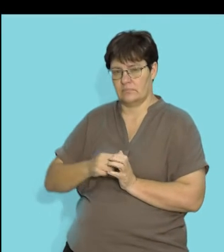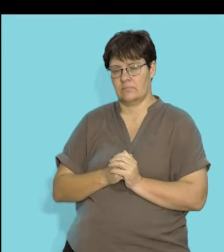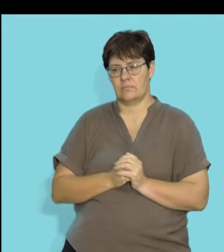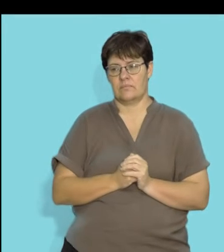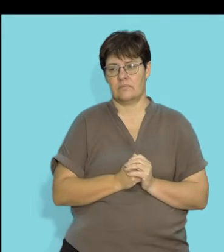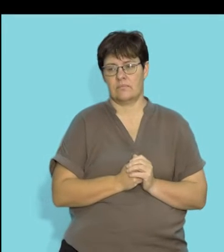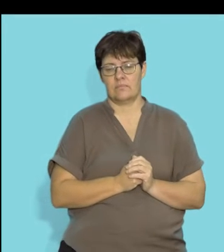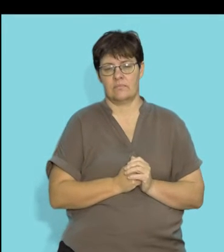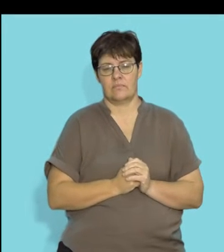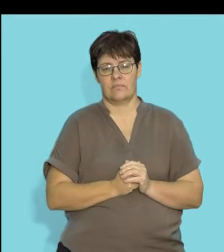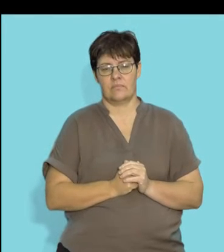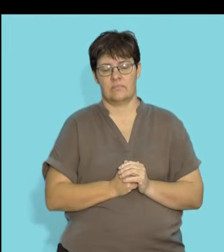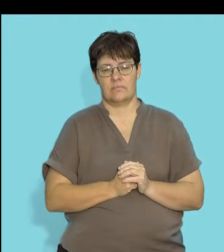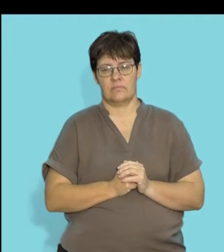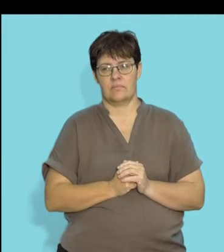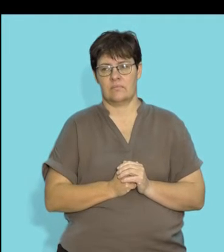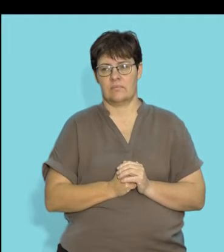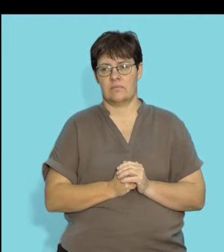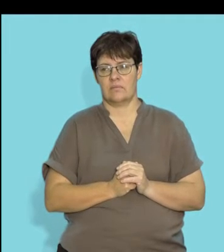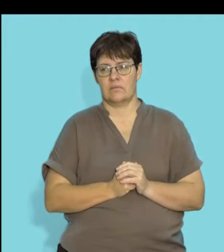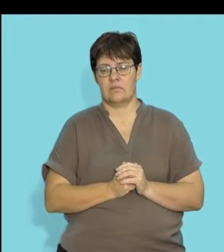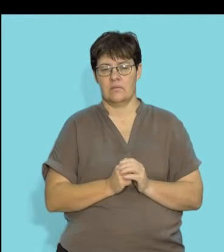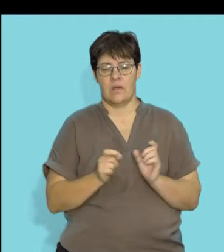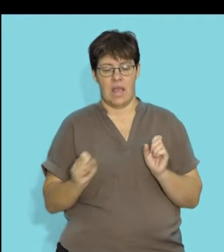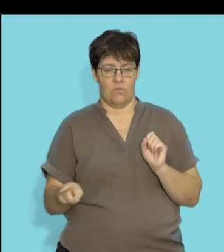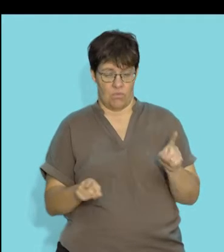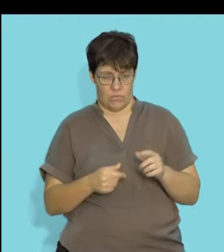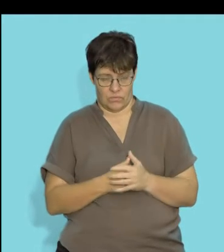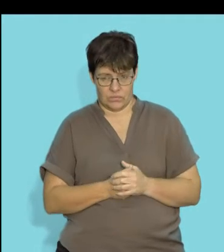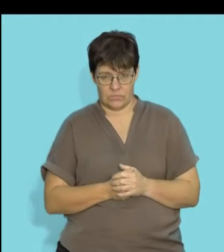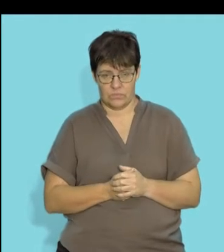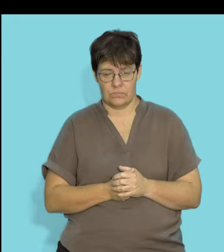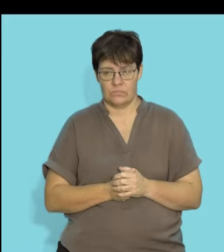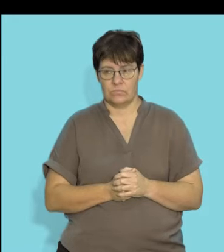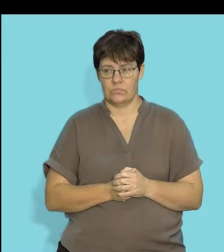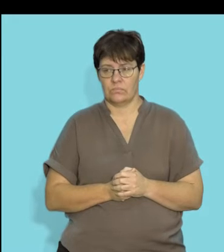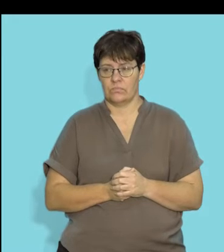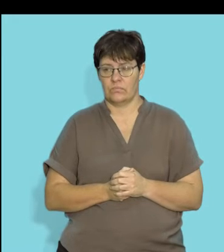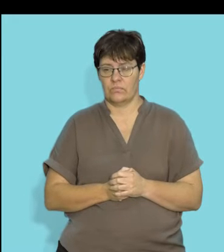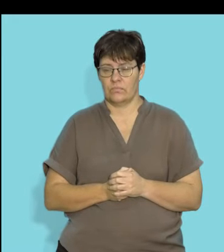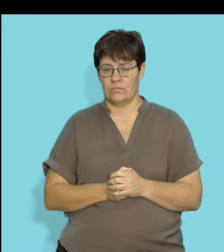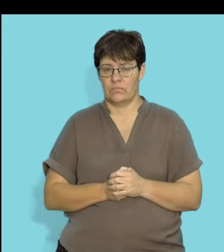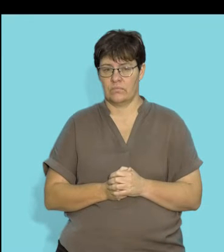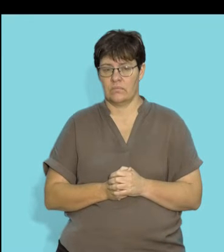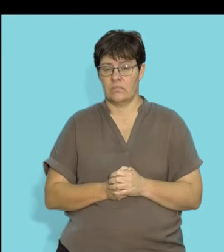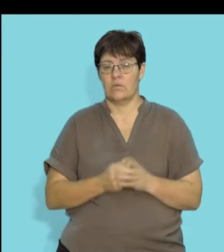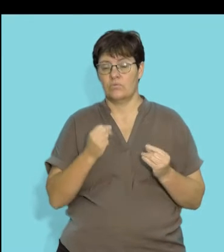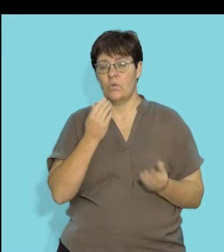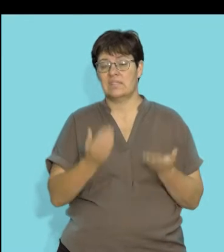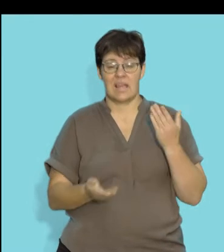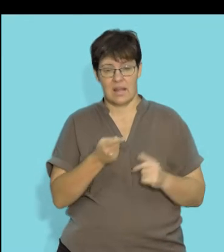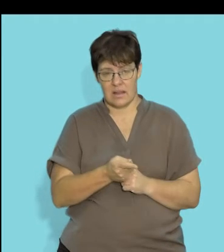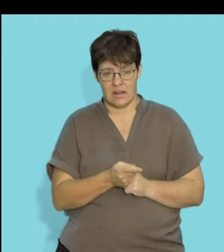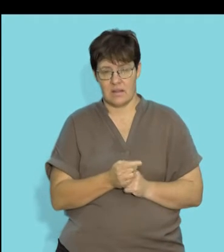join these, then it will look like that with my arrow there and my arrow there. But if you do